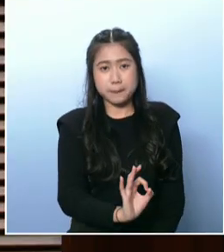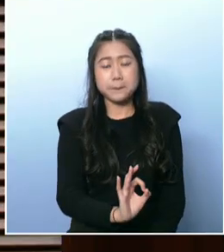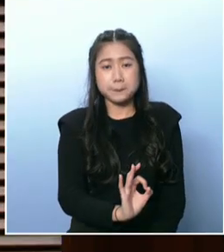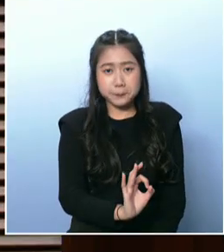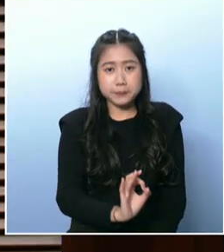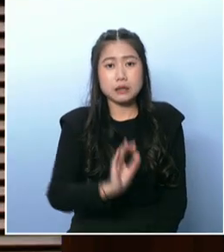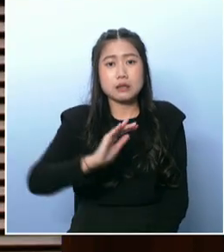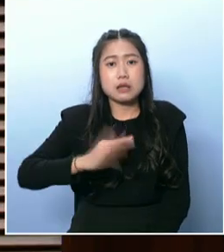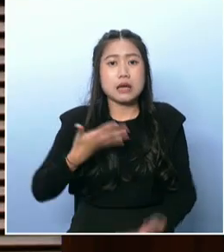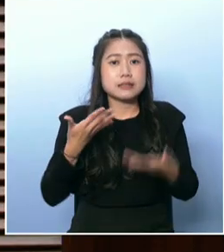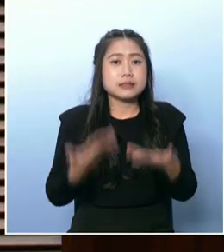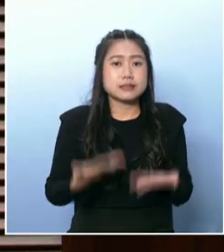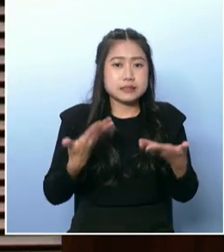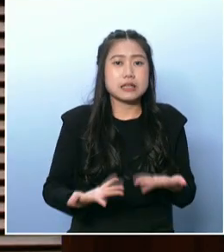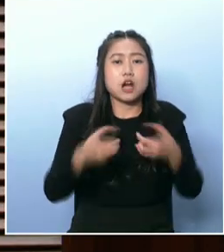working on it.